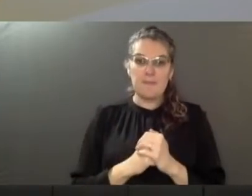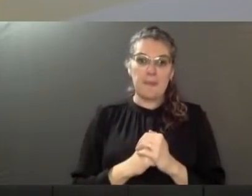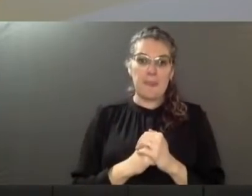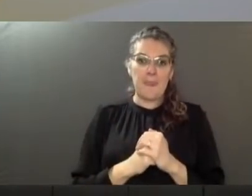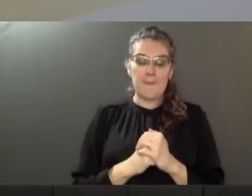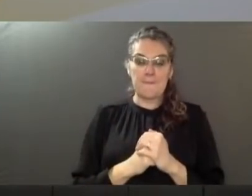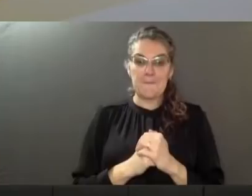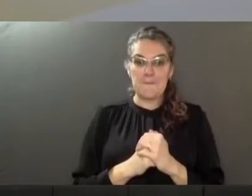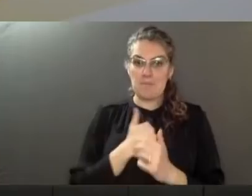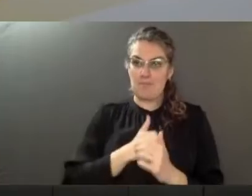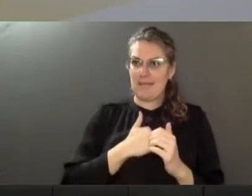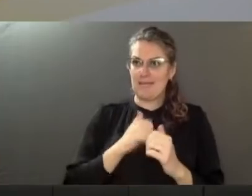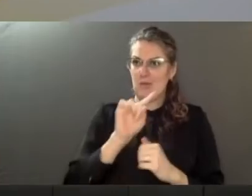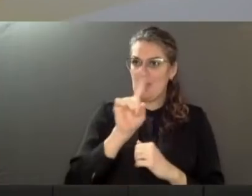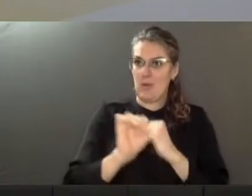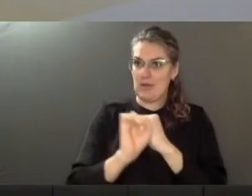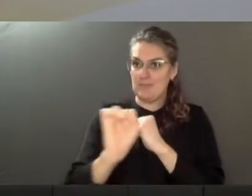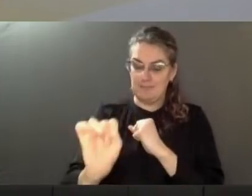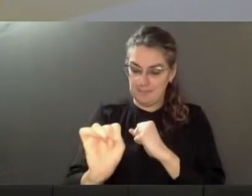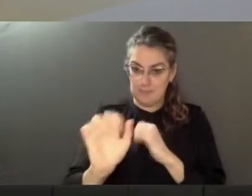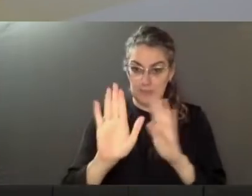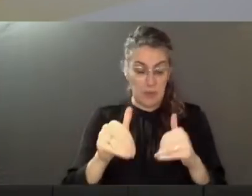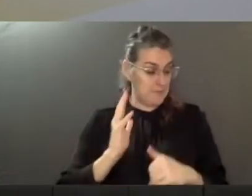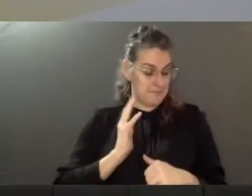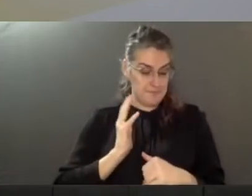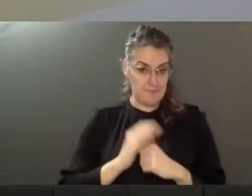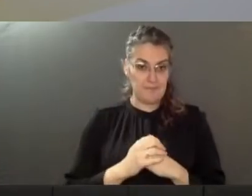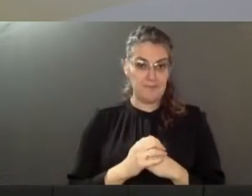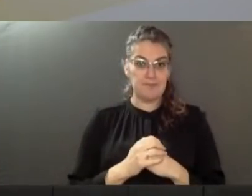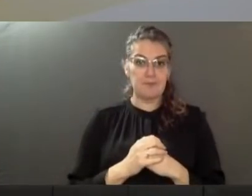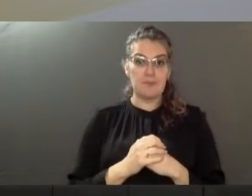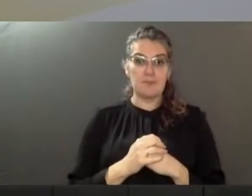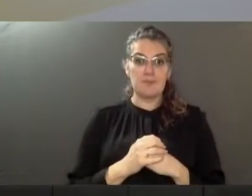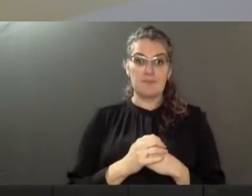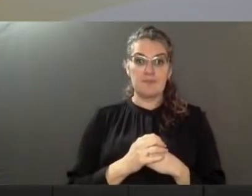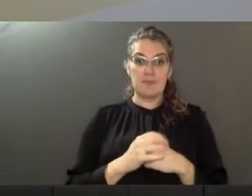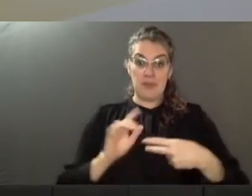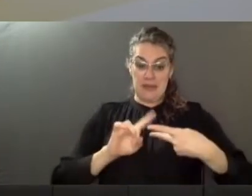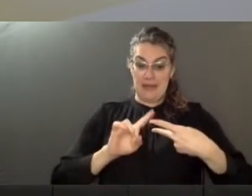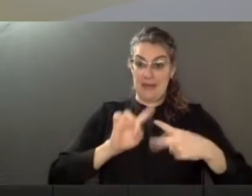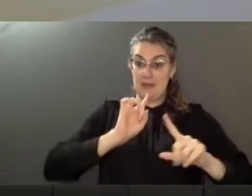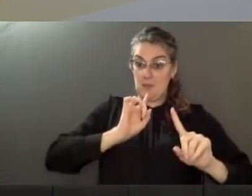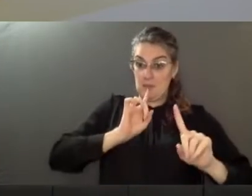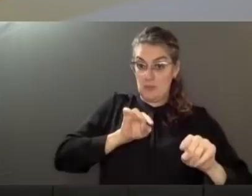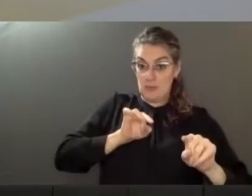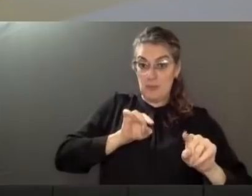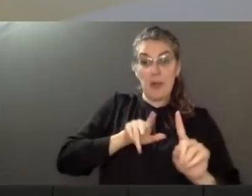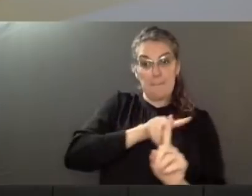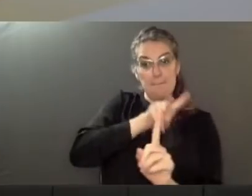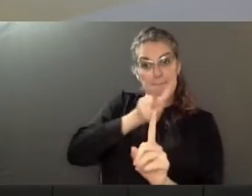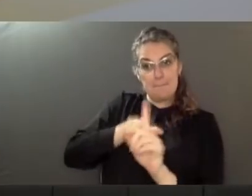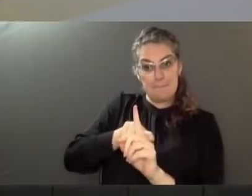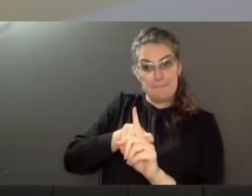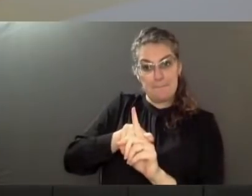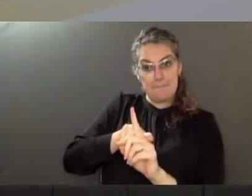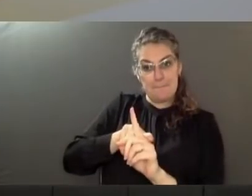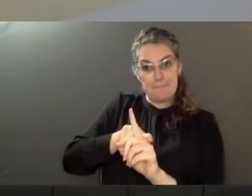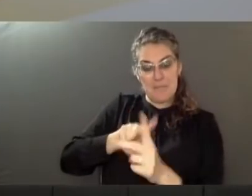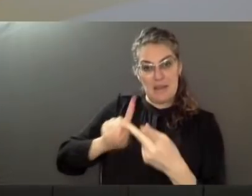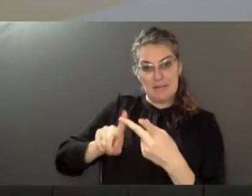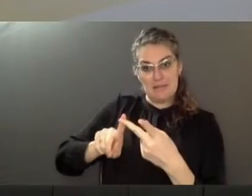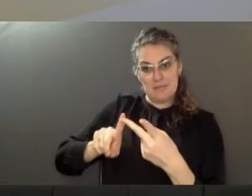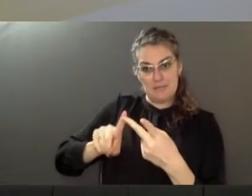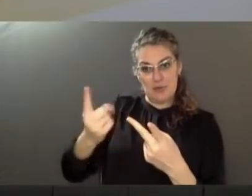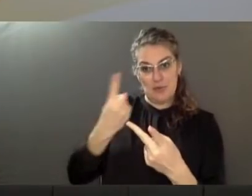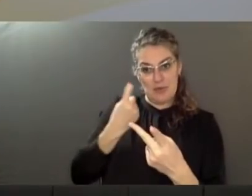I think maybe the answer to the first question is that I think